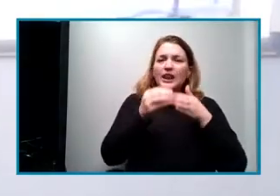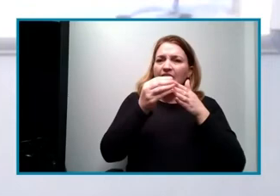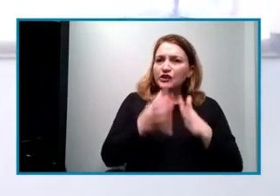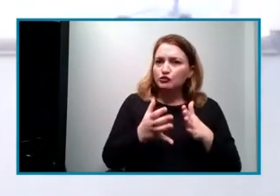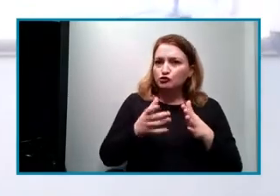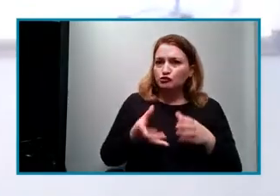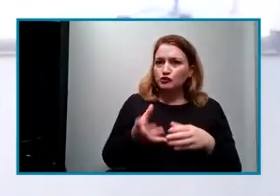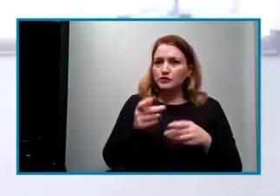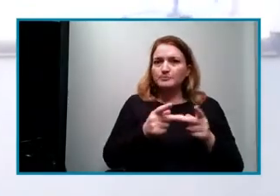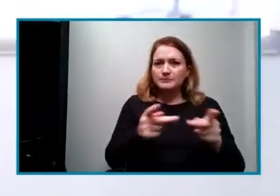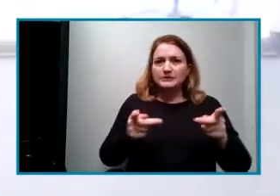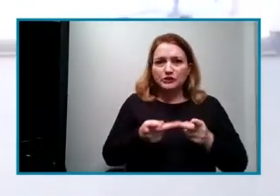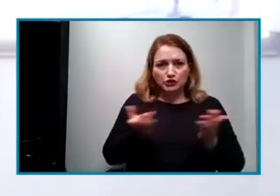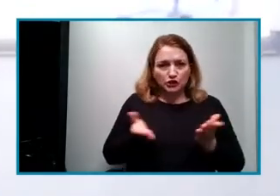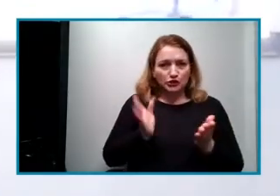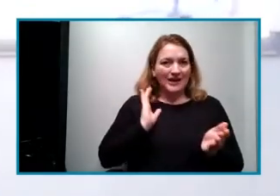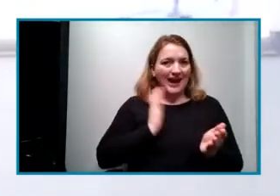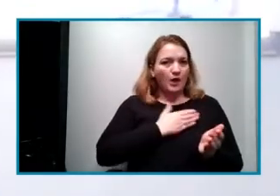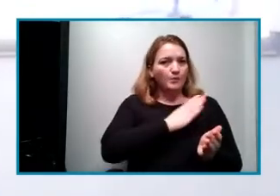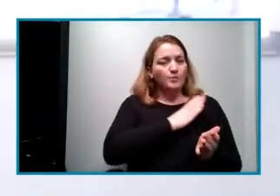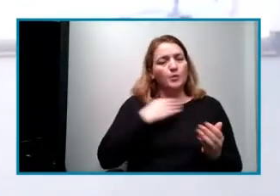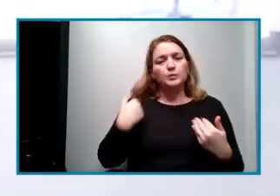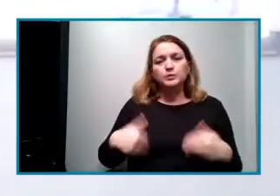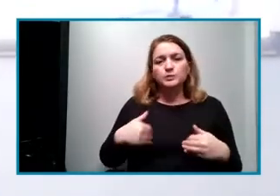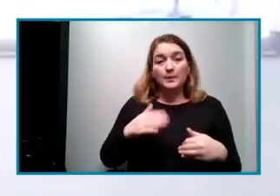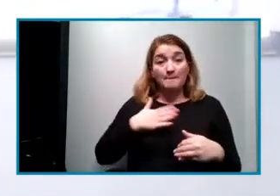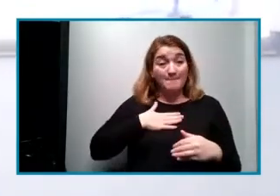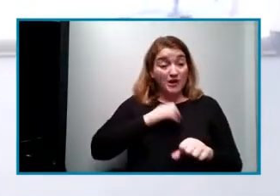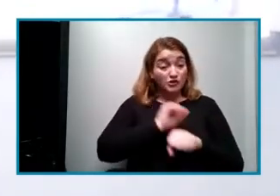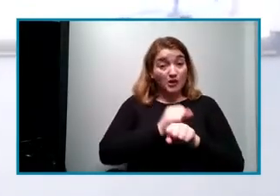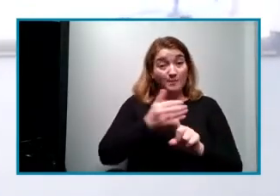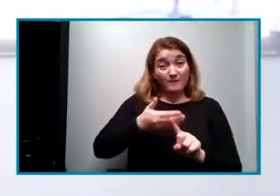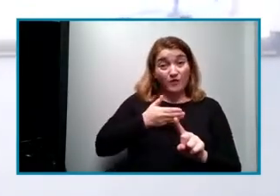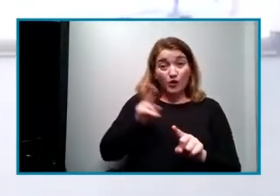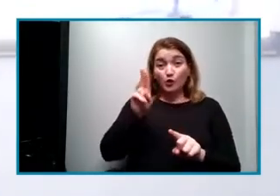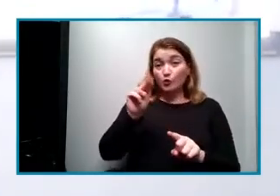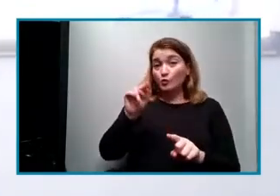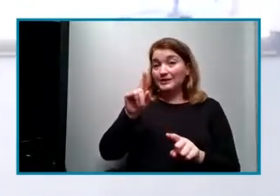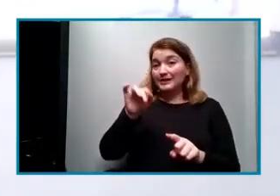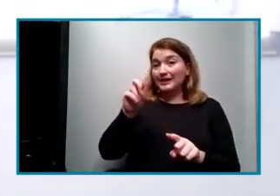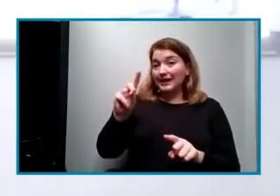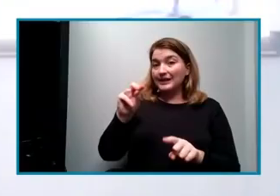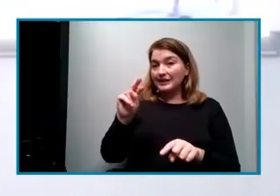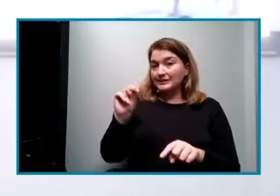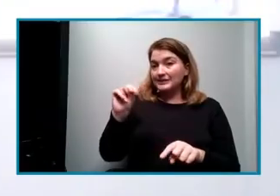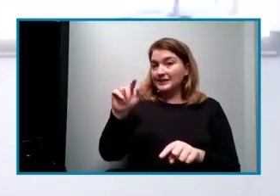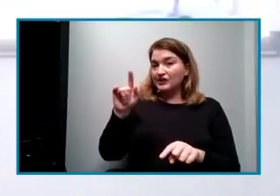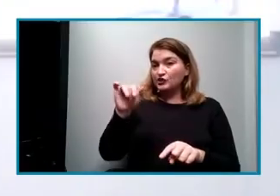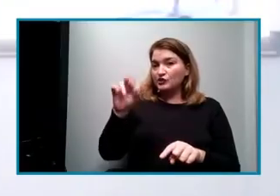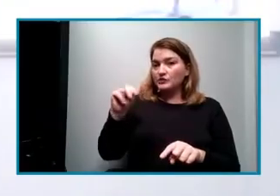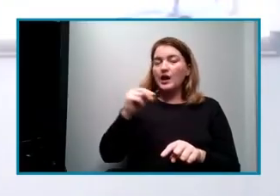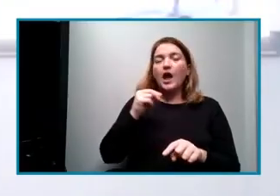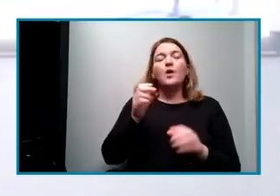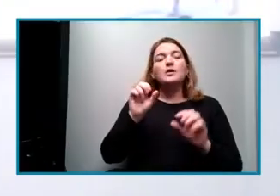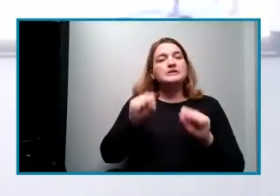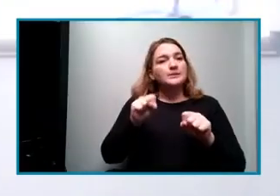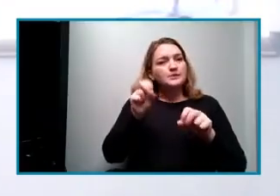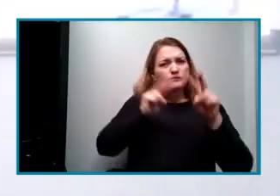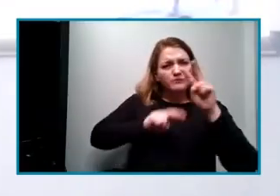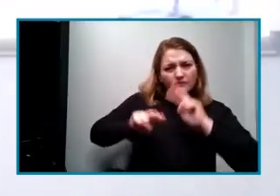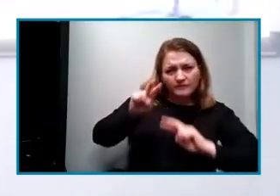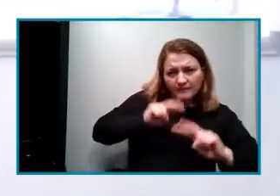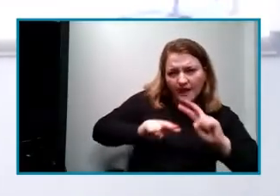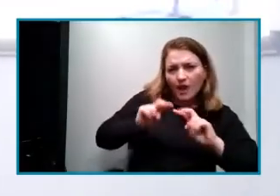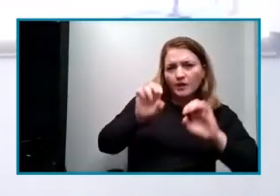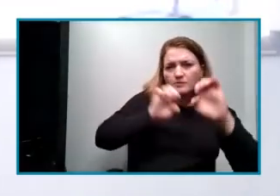So in my prior job in the United Nations, I got to work a lot with the monitoring and evaluation officers, and they weren't universally